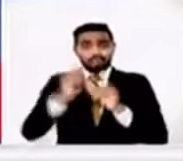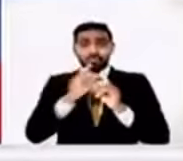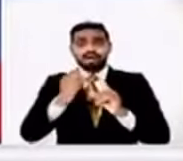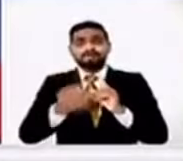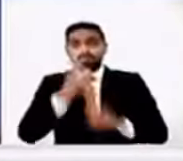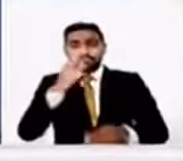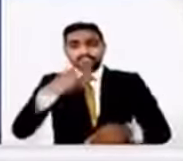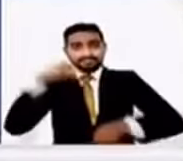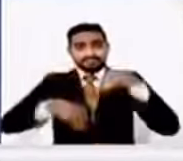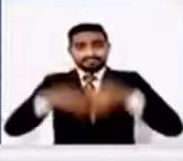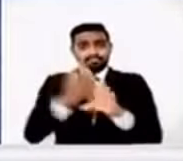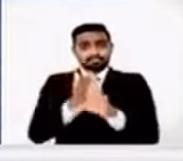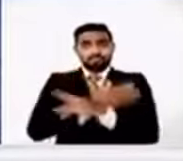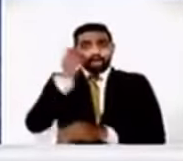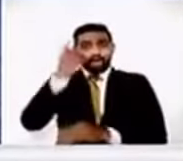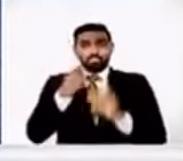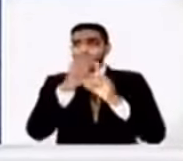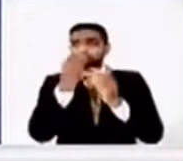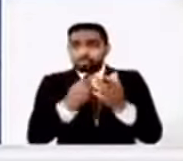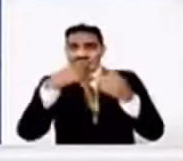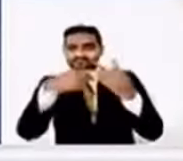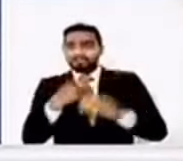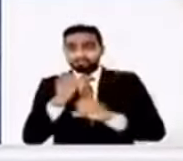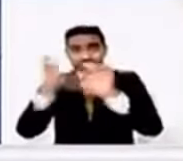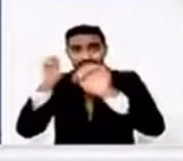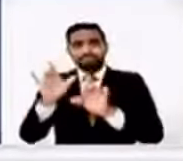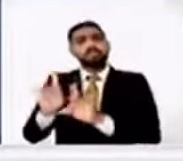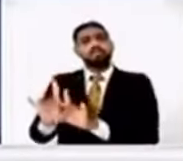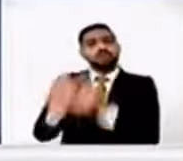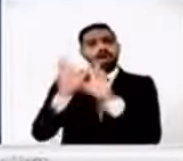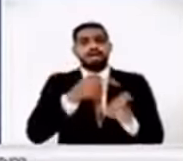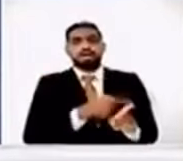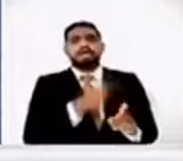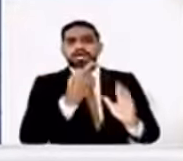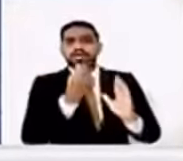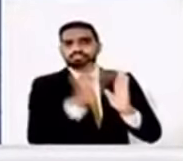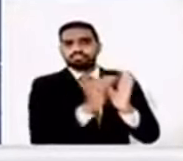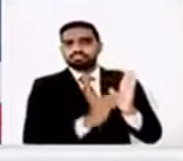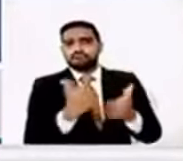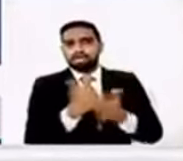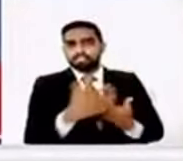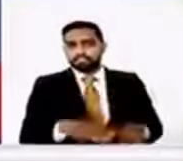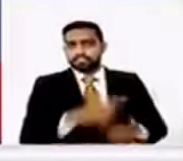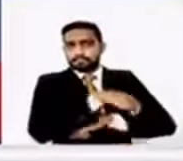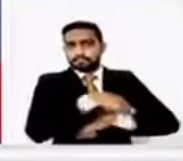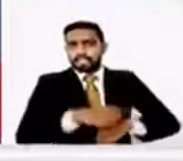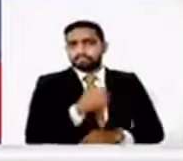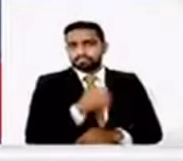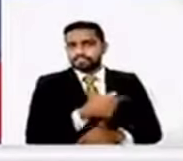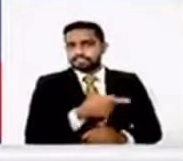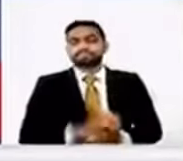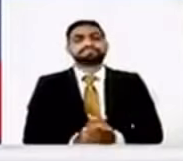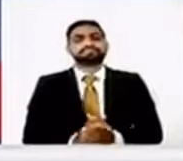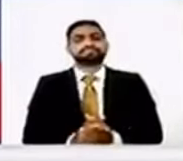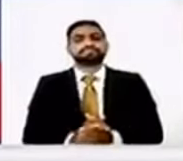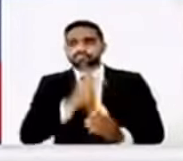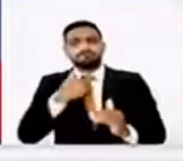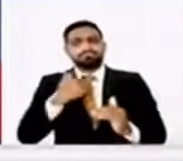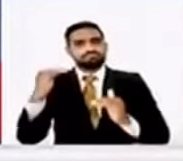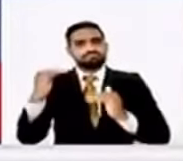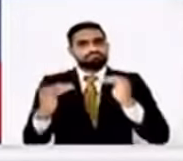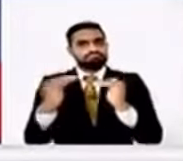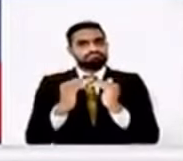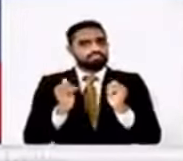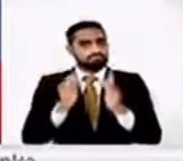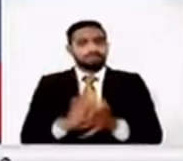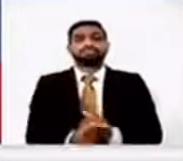of Prosperity and Splendor. It is very much aligned to that. Of course, yes, we are undergoing a challenging period